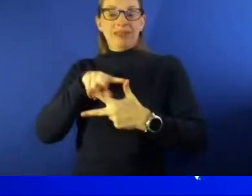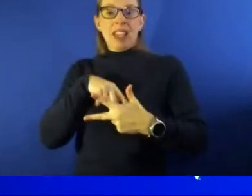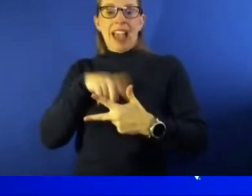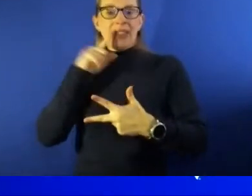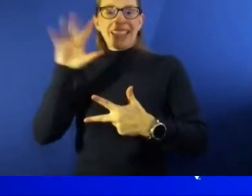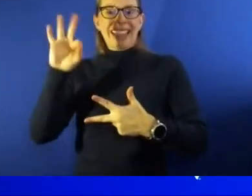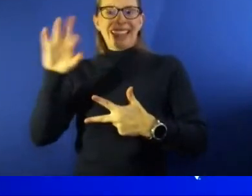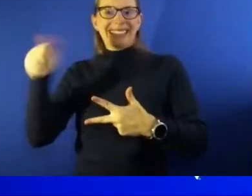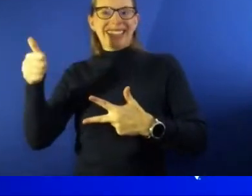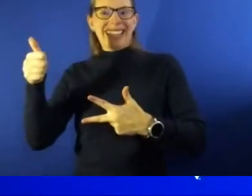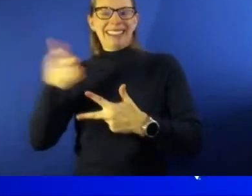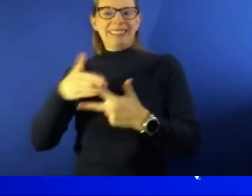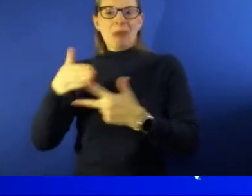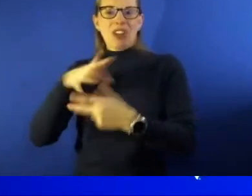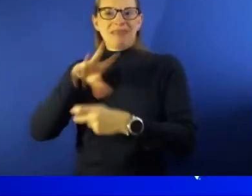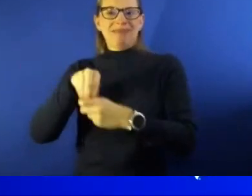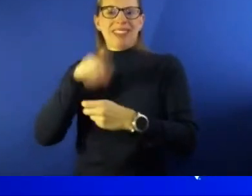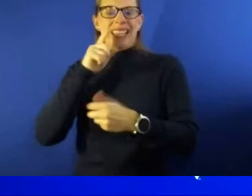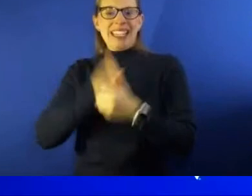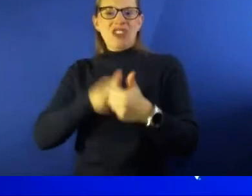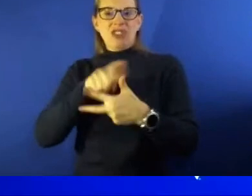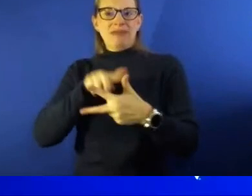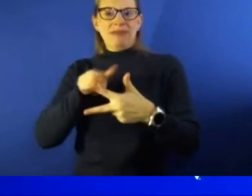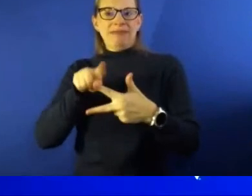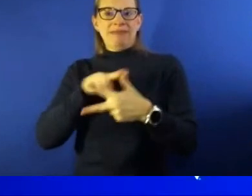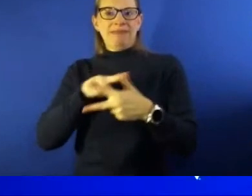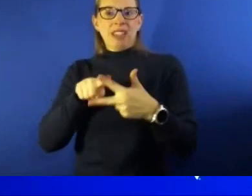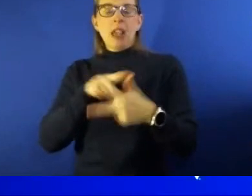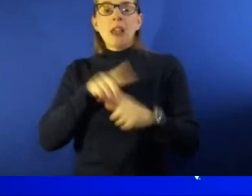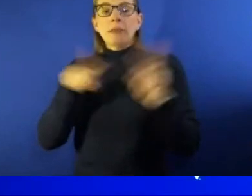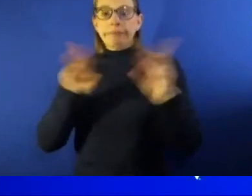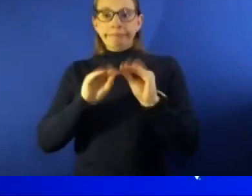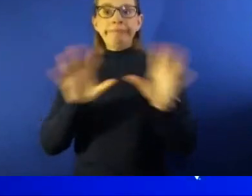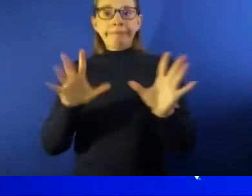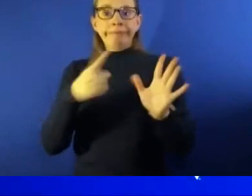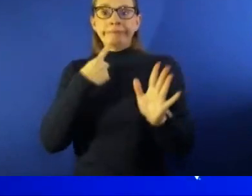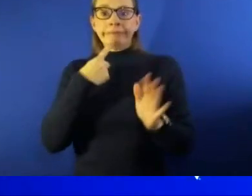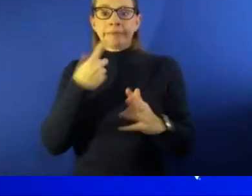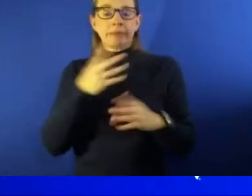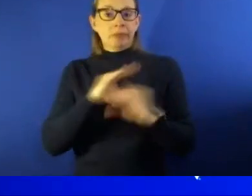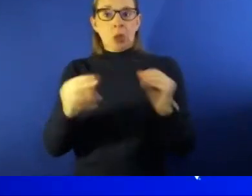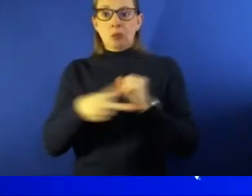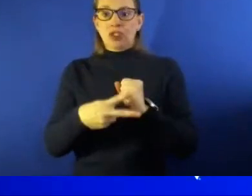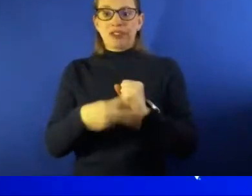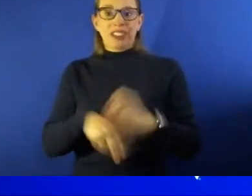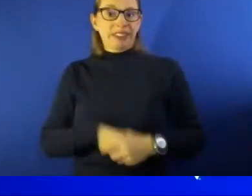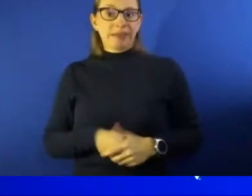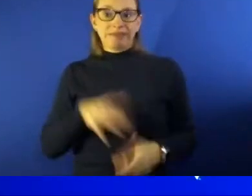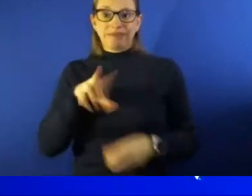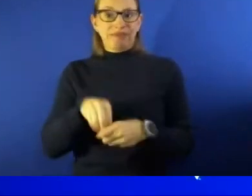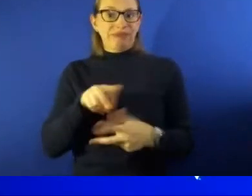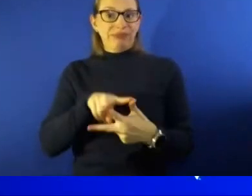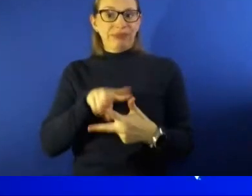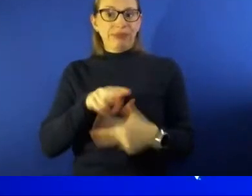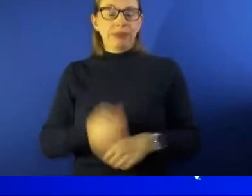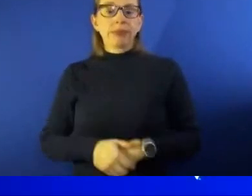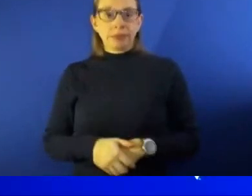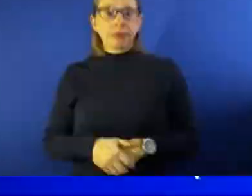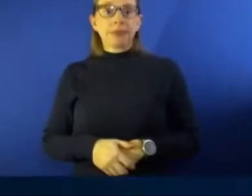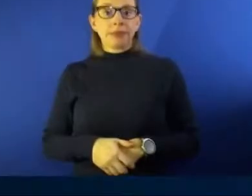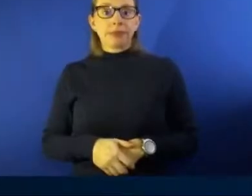components in each of those, but it clearly does say there is no preservatives in the